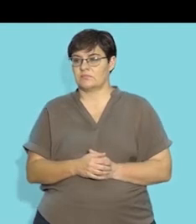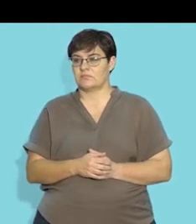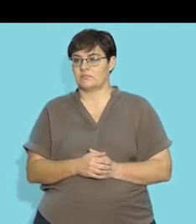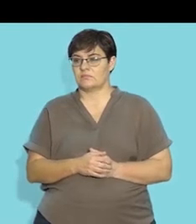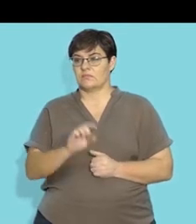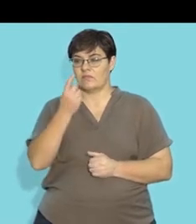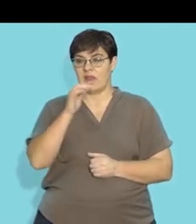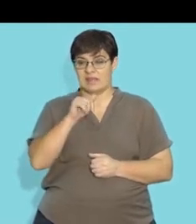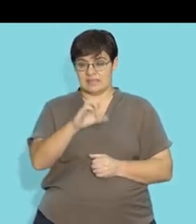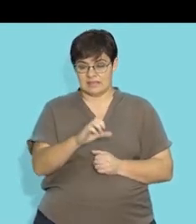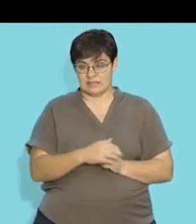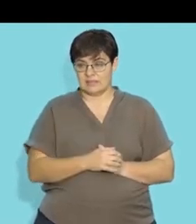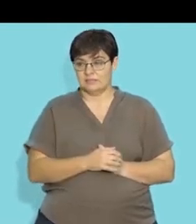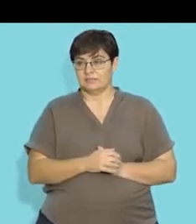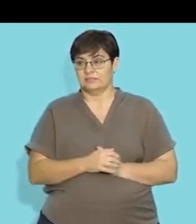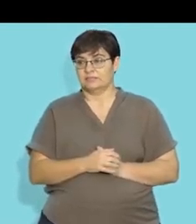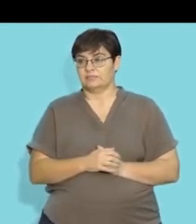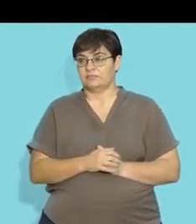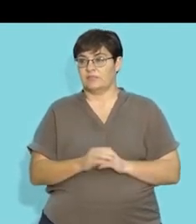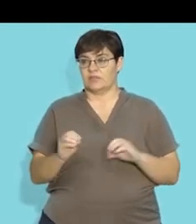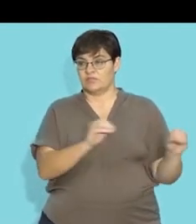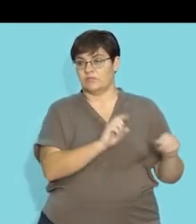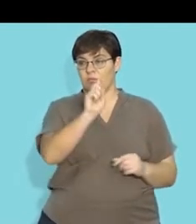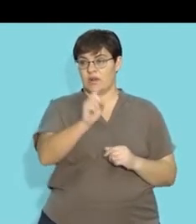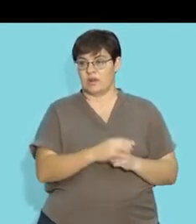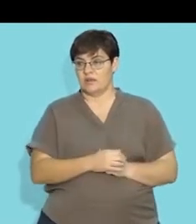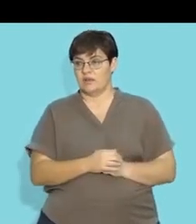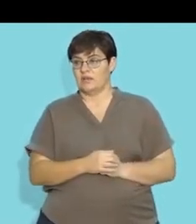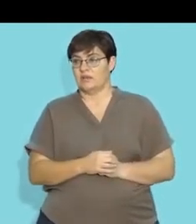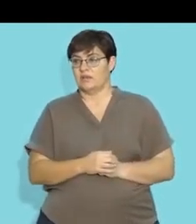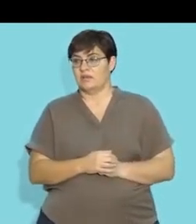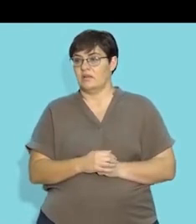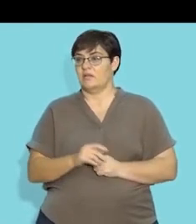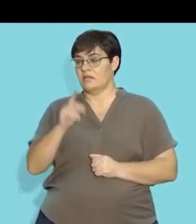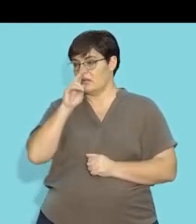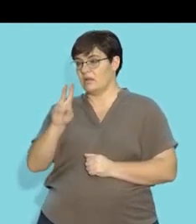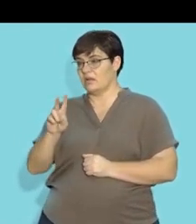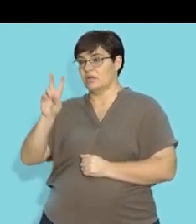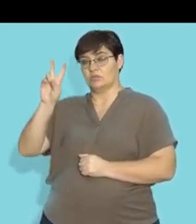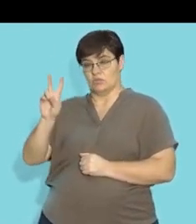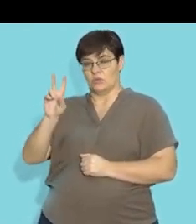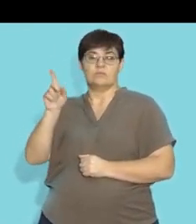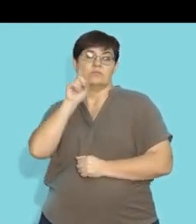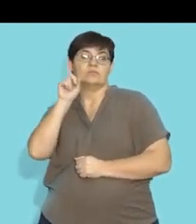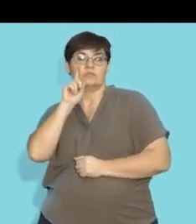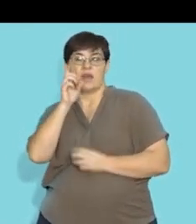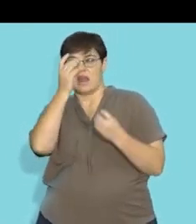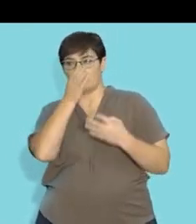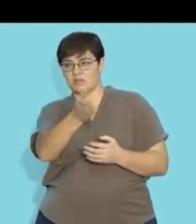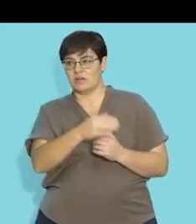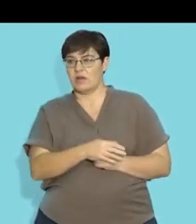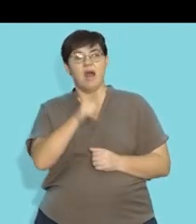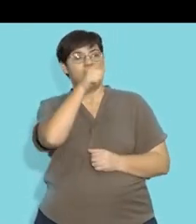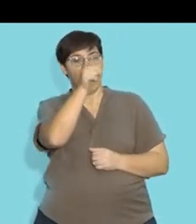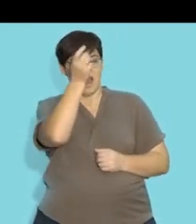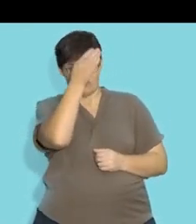if I say AC, shift 1, are we together? I can select 2 to check my data again. If I 2,